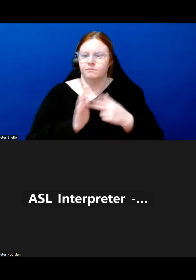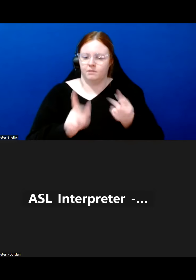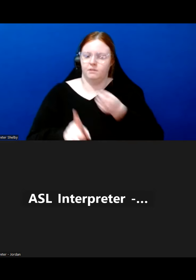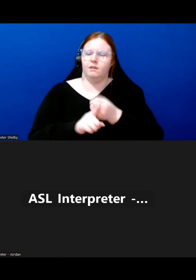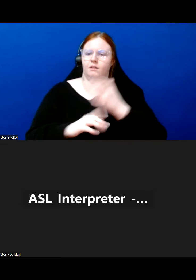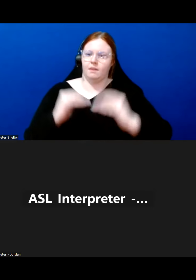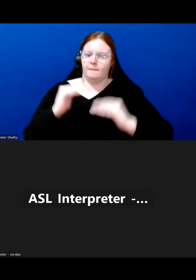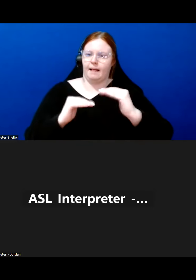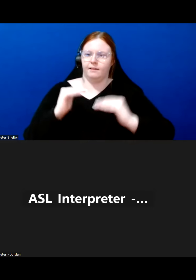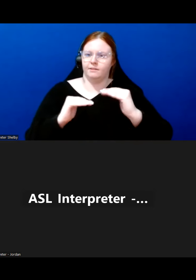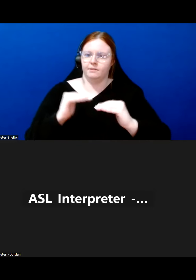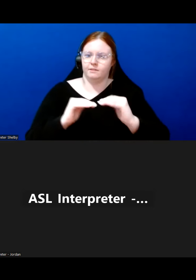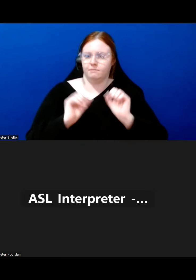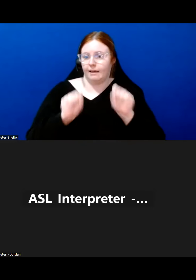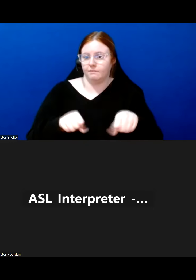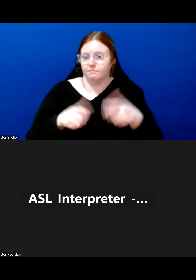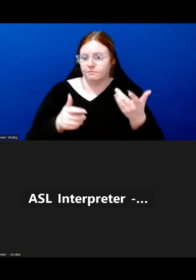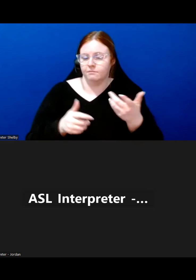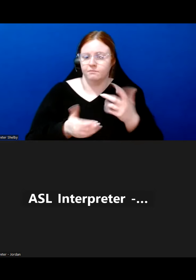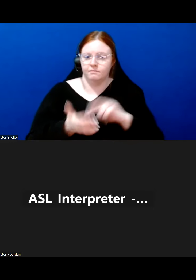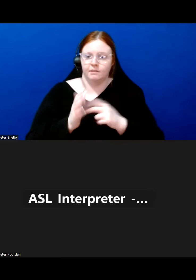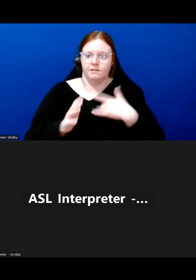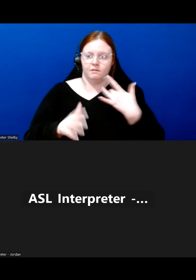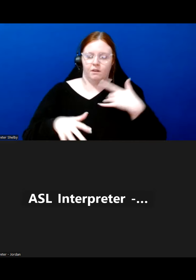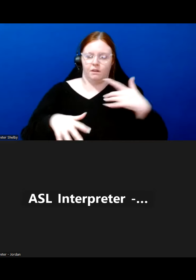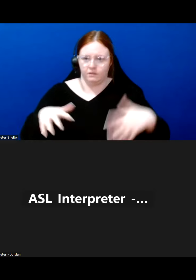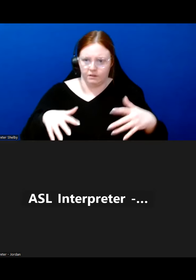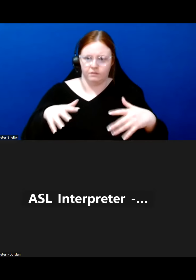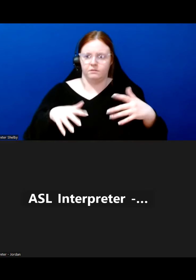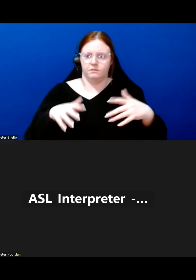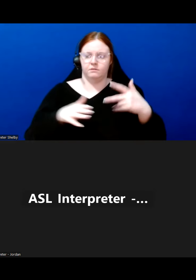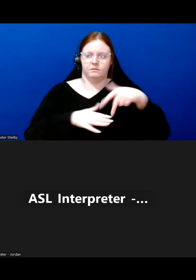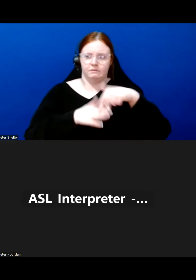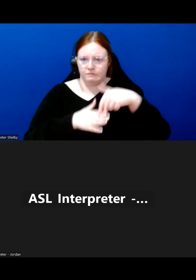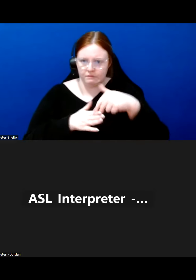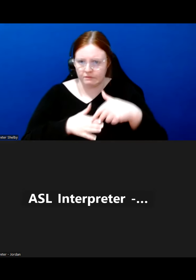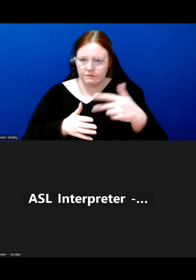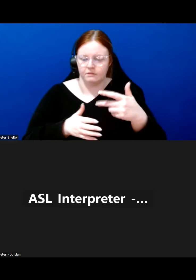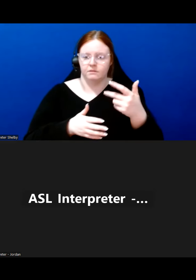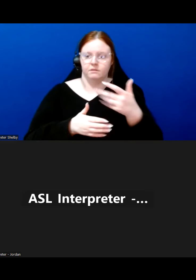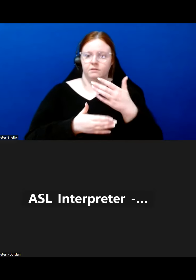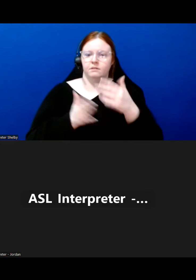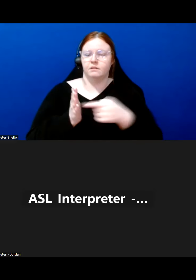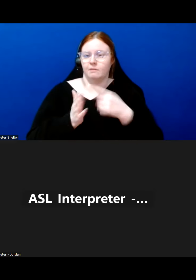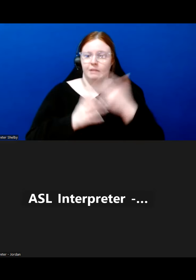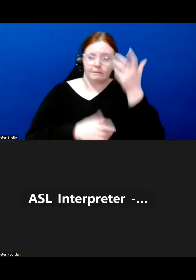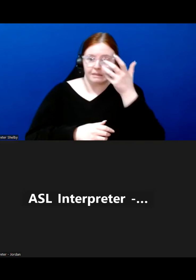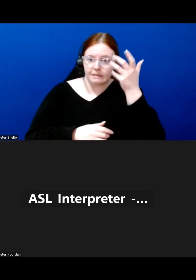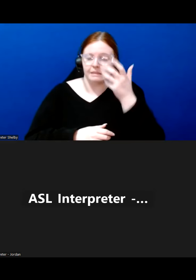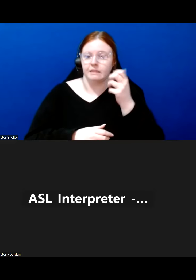there and cause people to feel unsteady, imbalance, some forms of